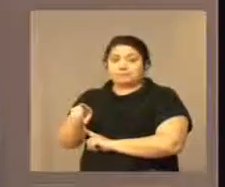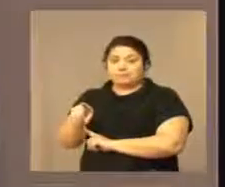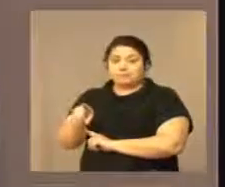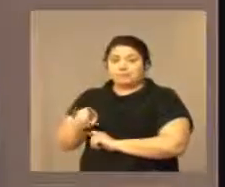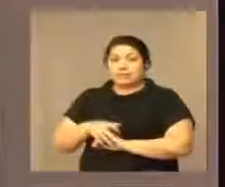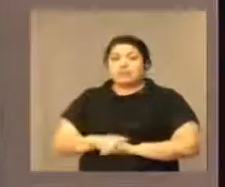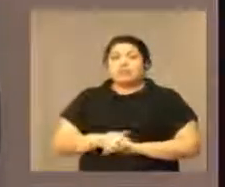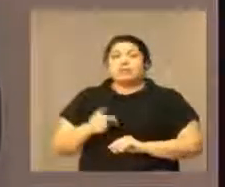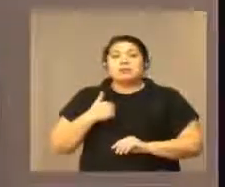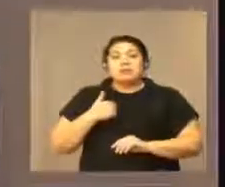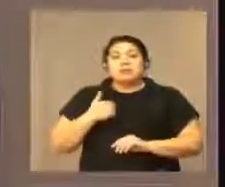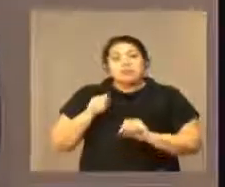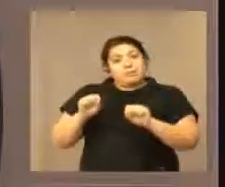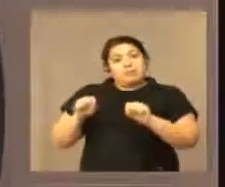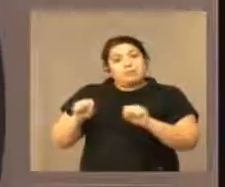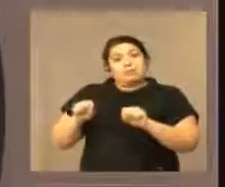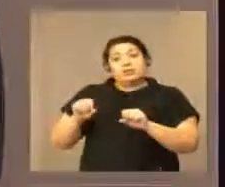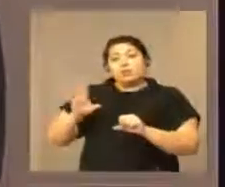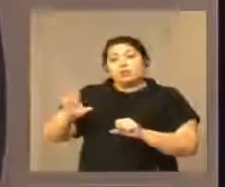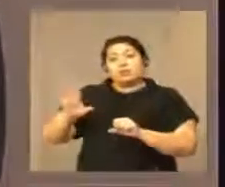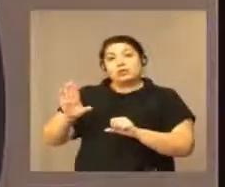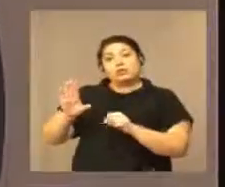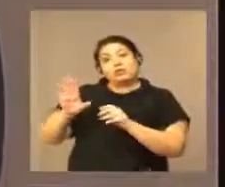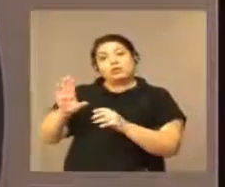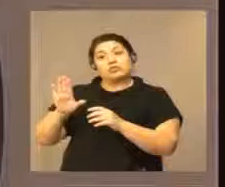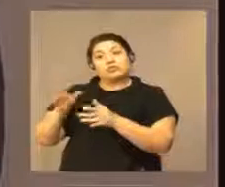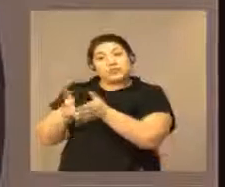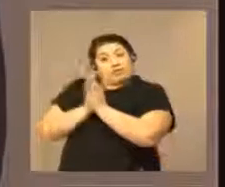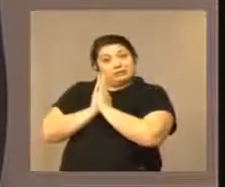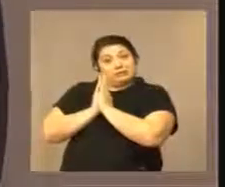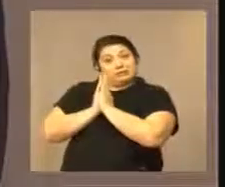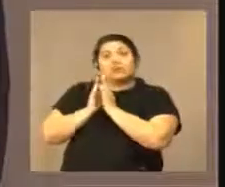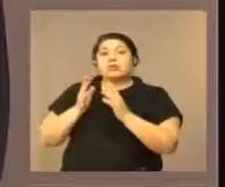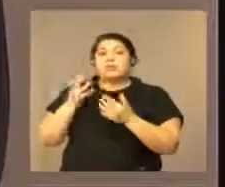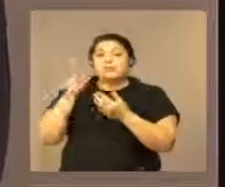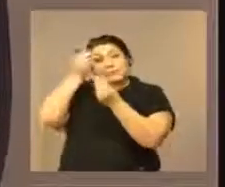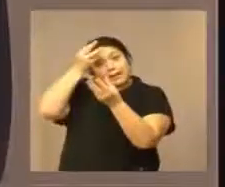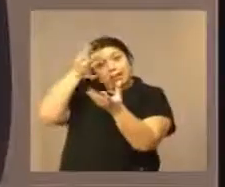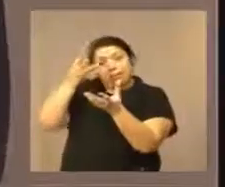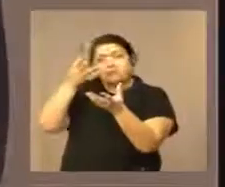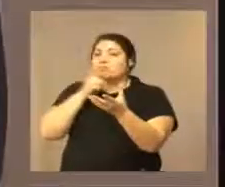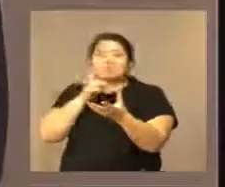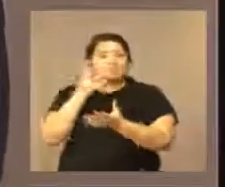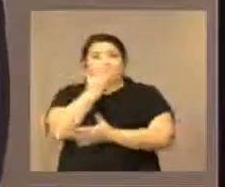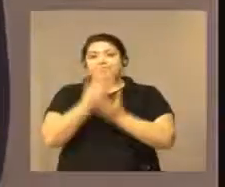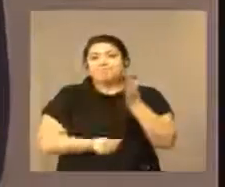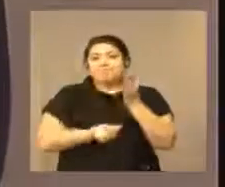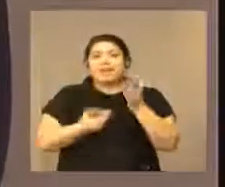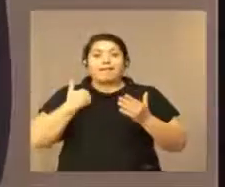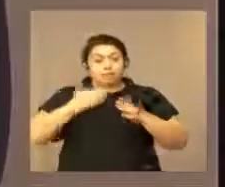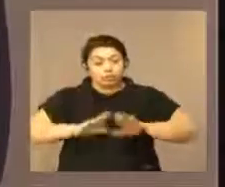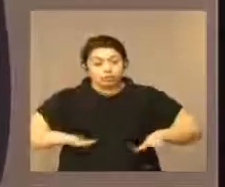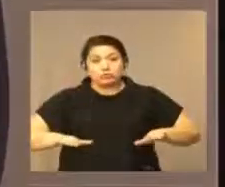part of it speaks to the issue about a lack of data. for children with disabilities,